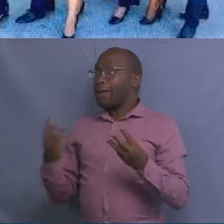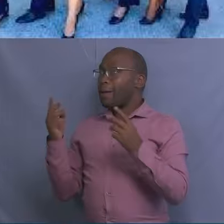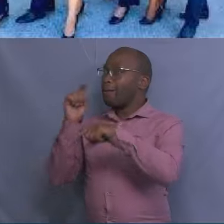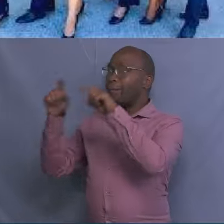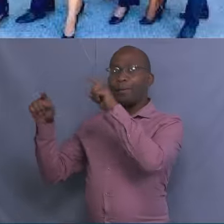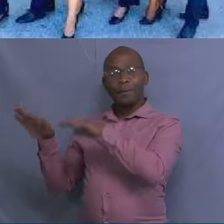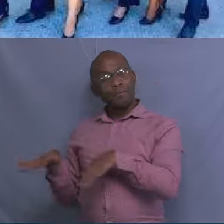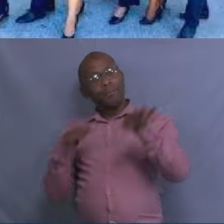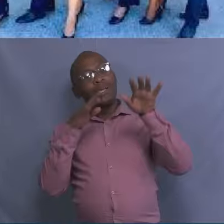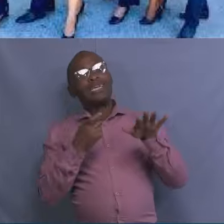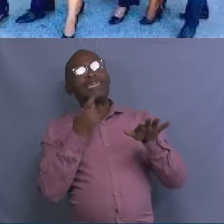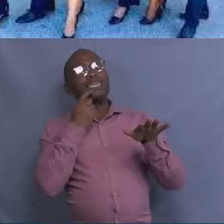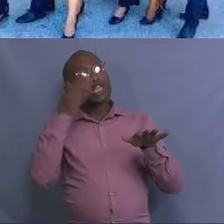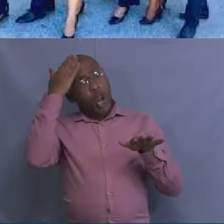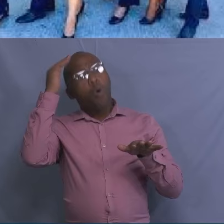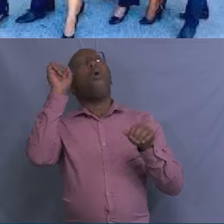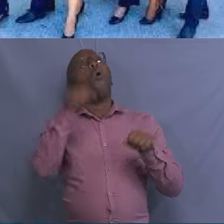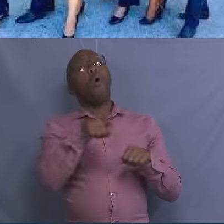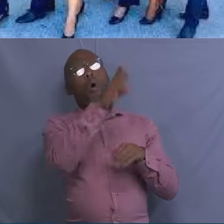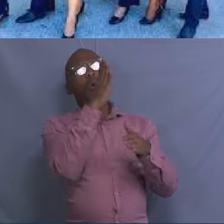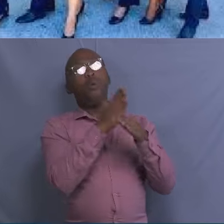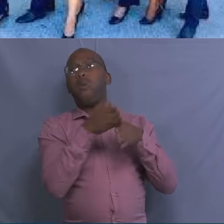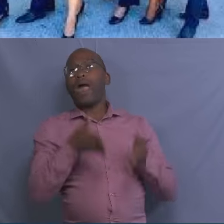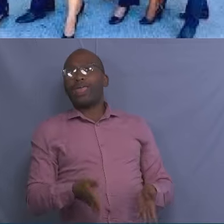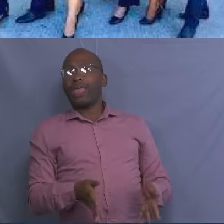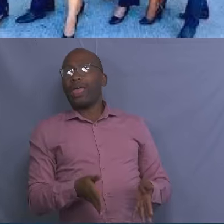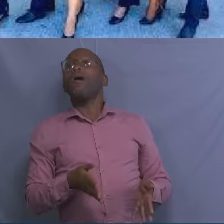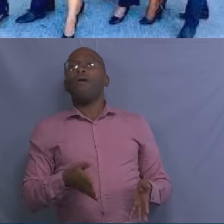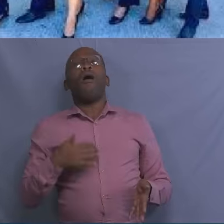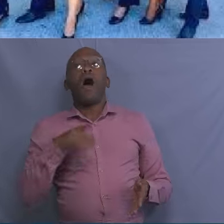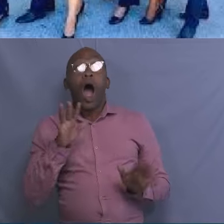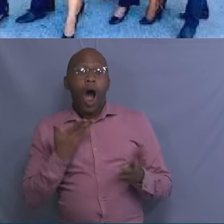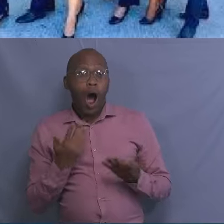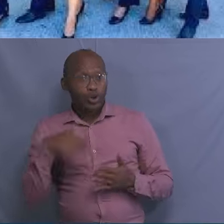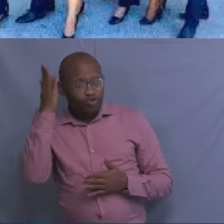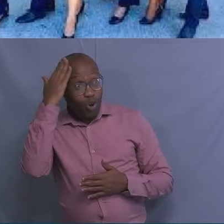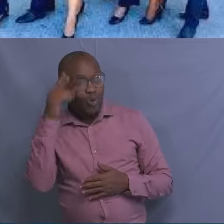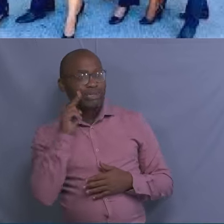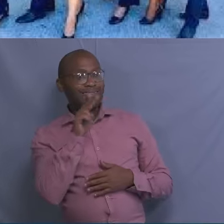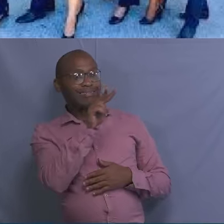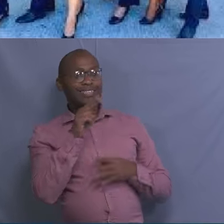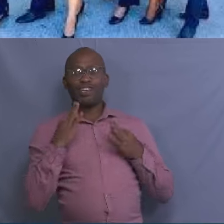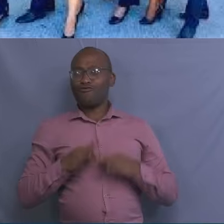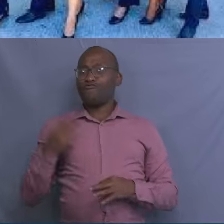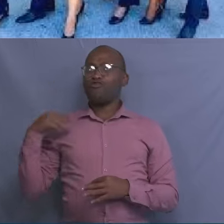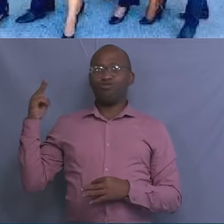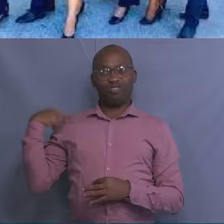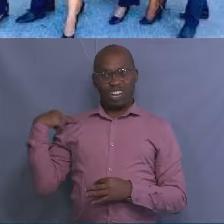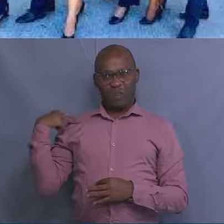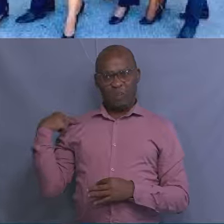the staff members or the personnel of that particular business. Most businesses will provide their staff with